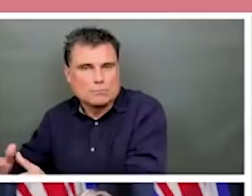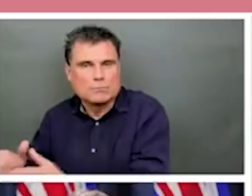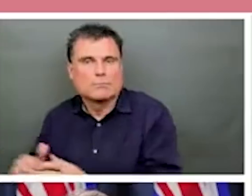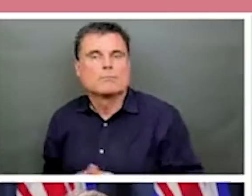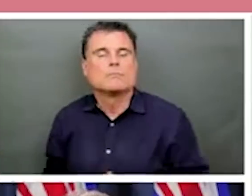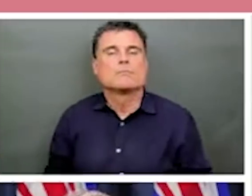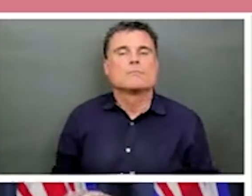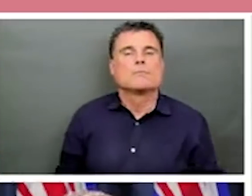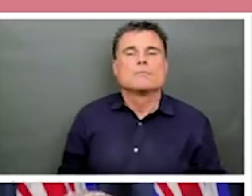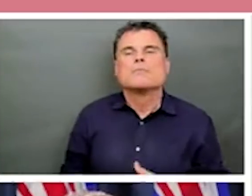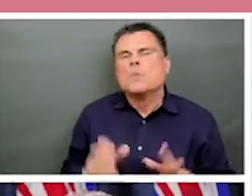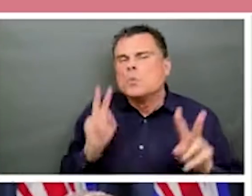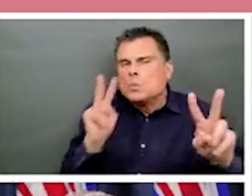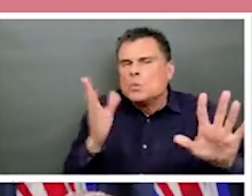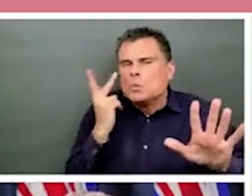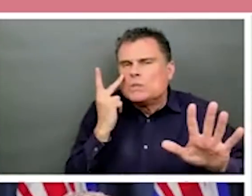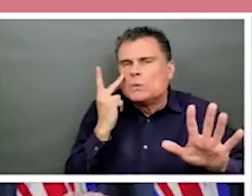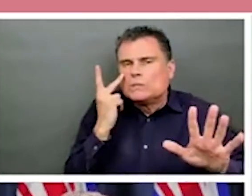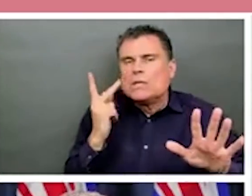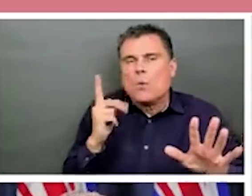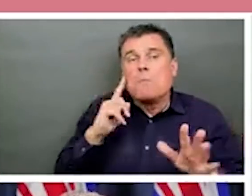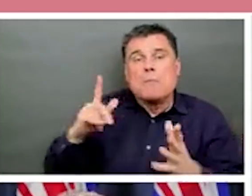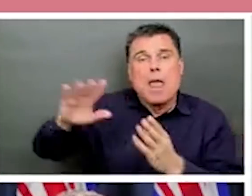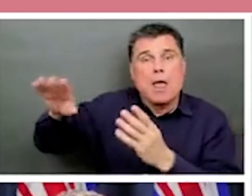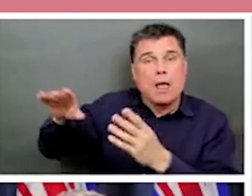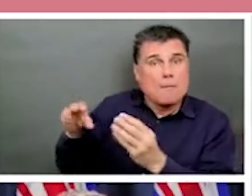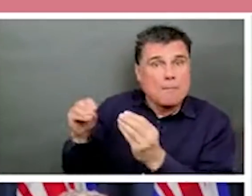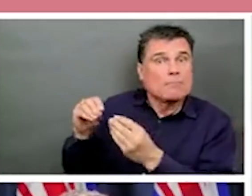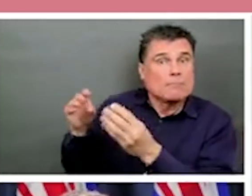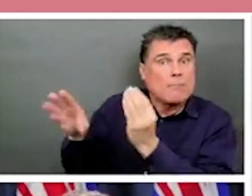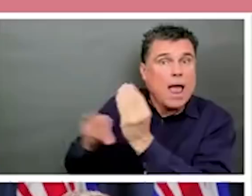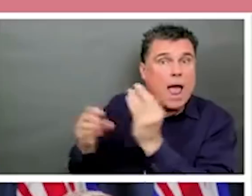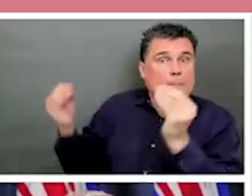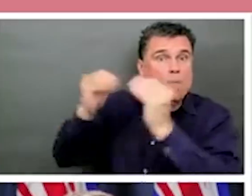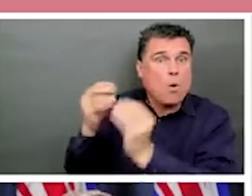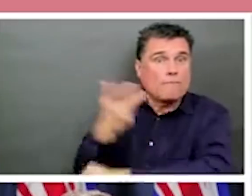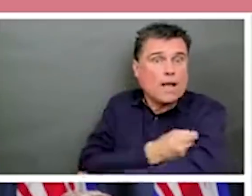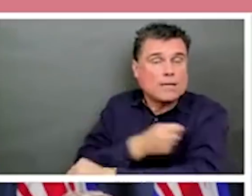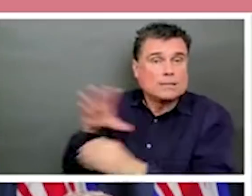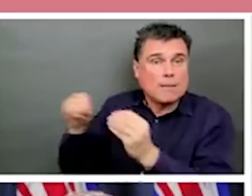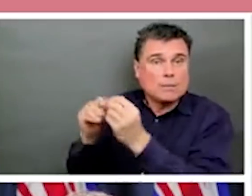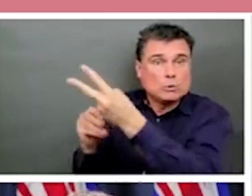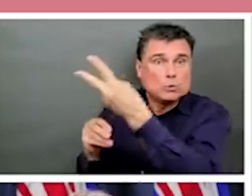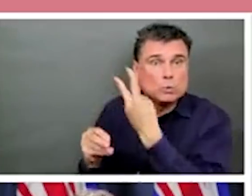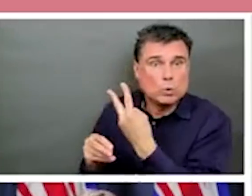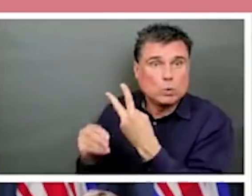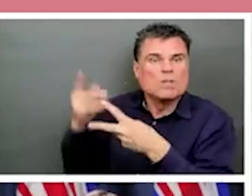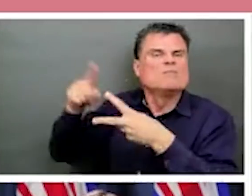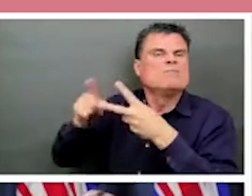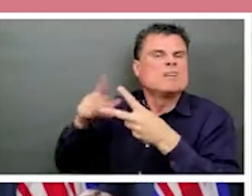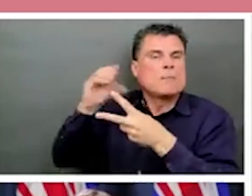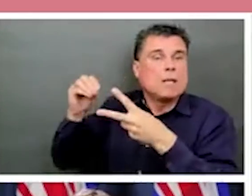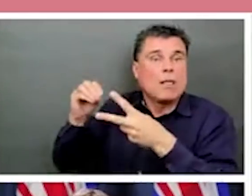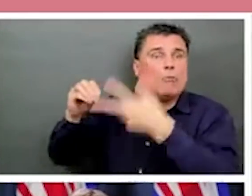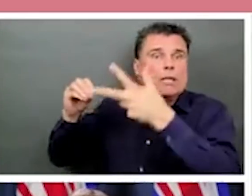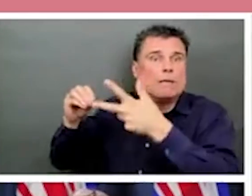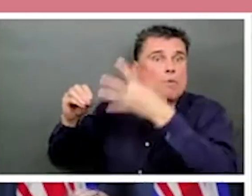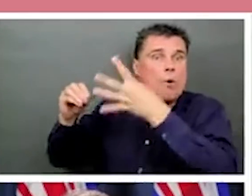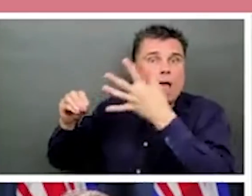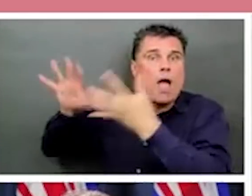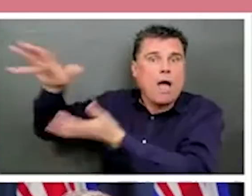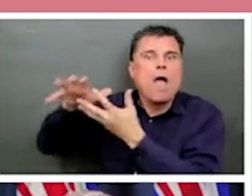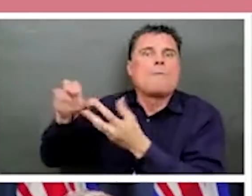new news about new vaccine arriving, people aged 59 down to 40, and in June we'll get our younger